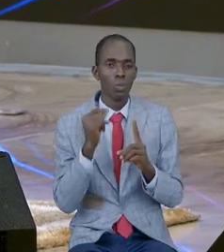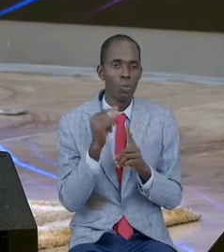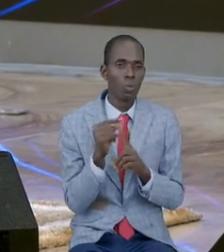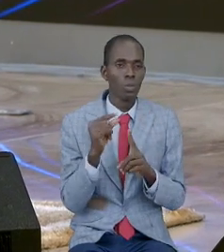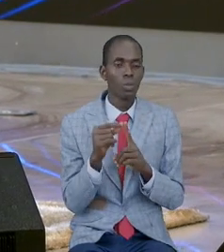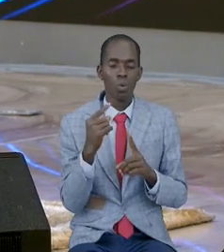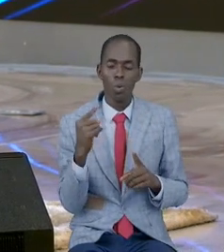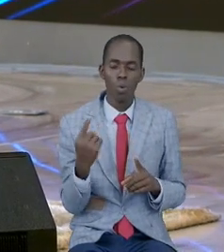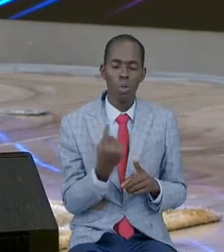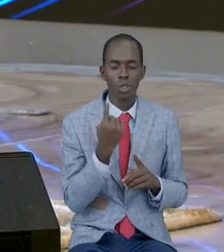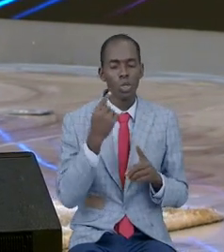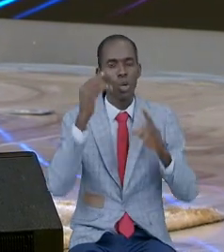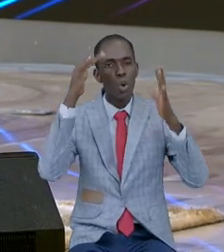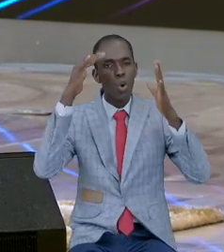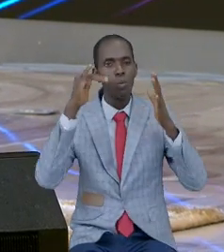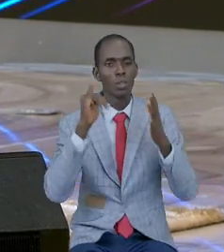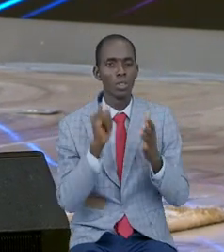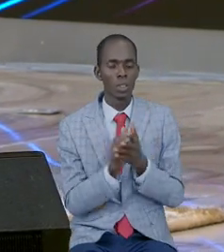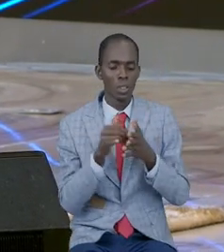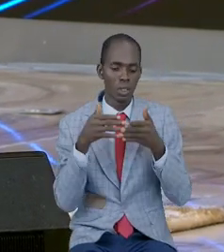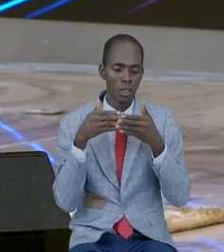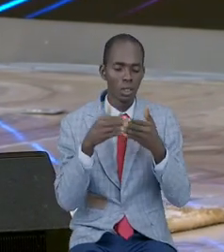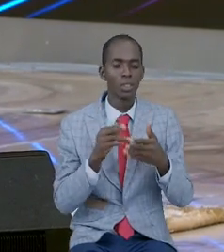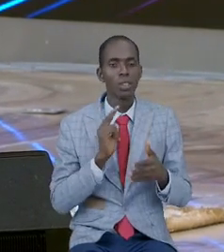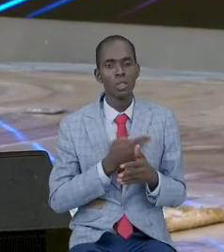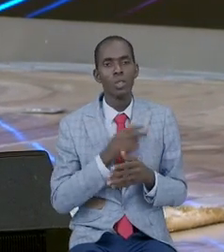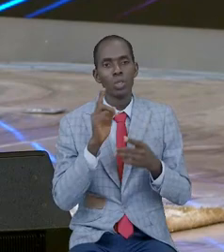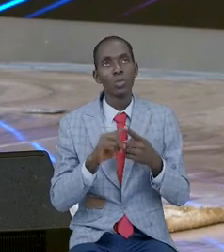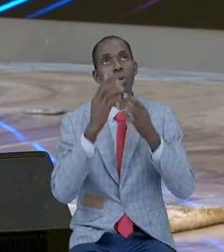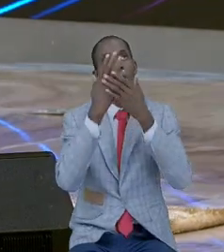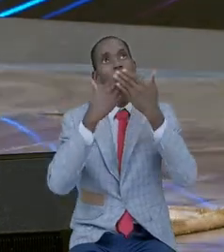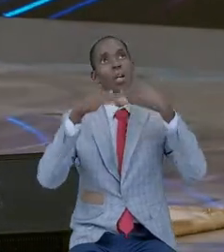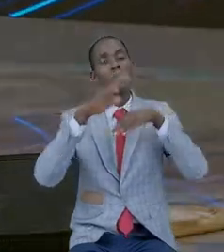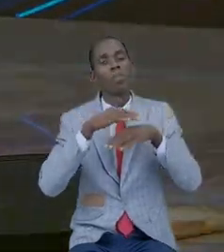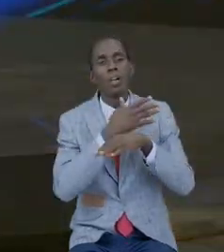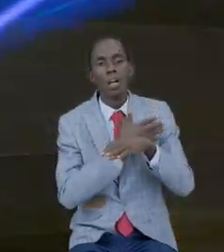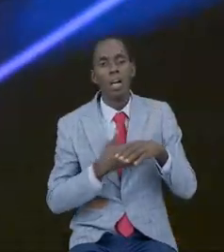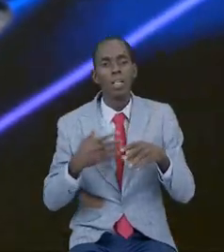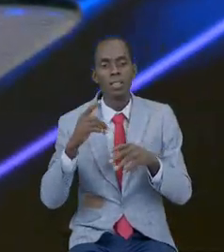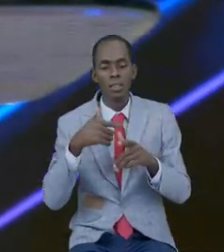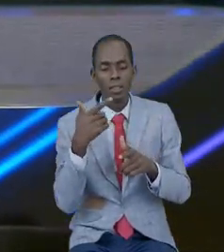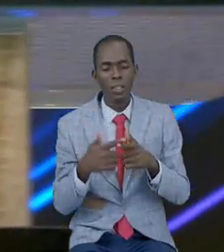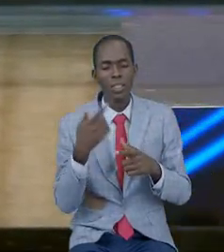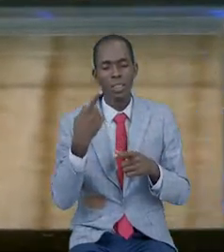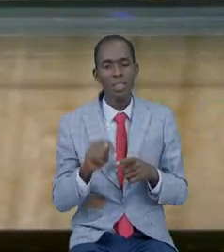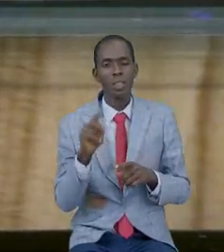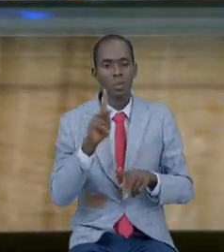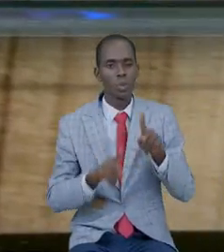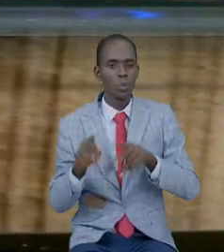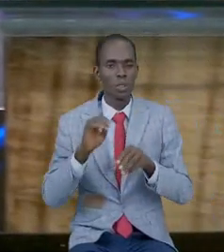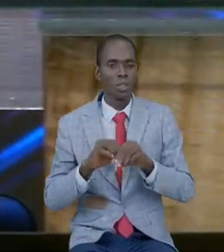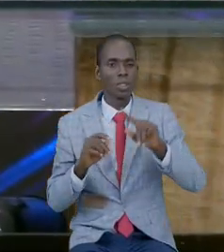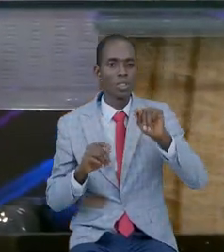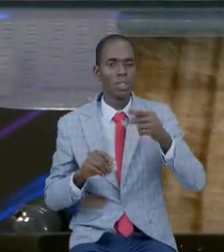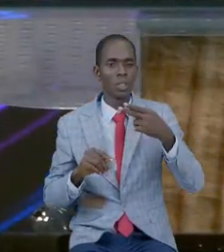book that points us to heaven and so the testimonials when they received the word of